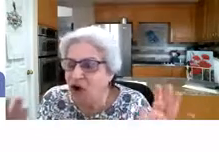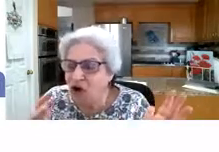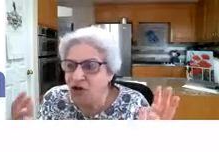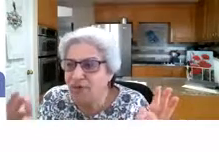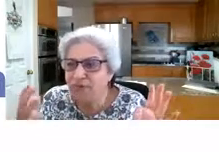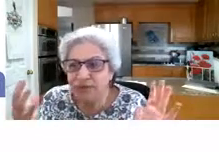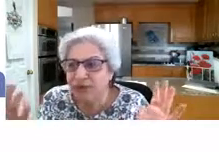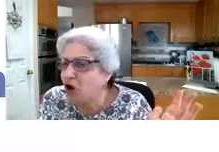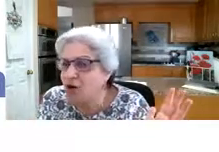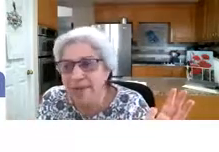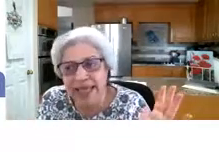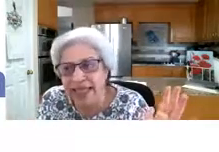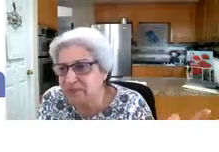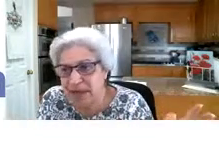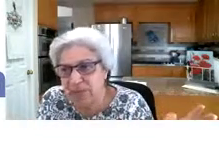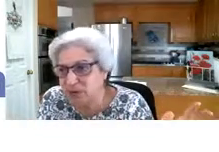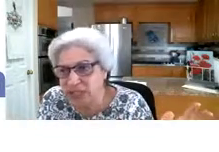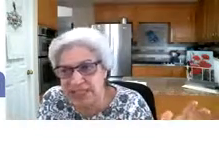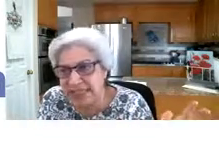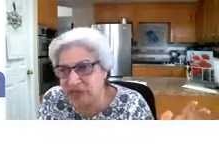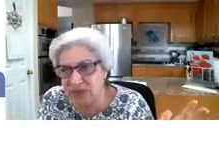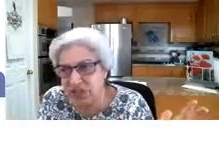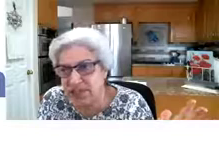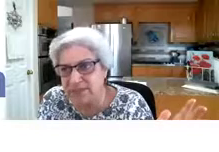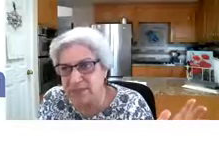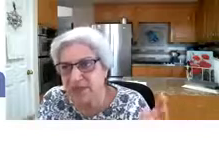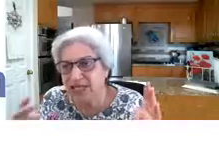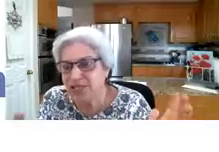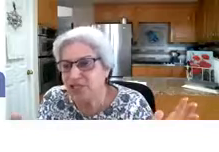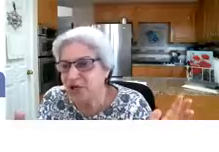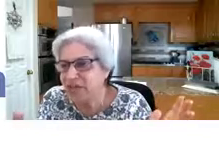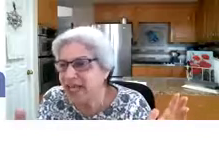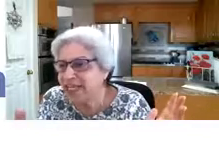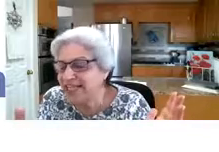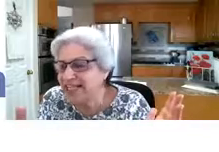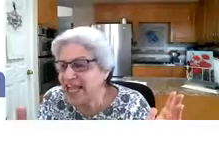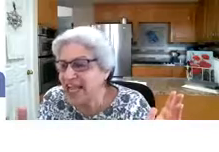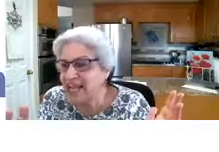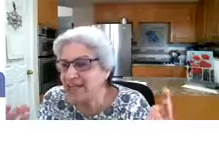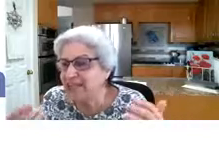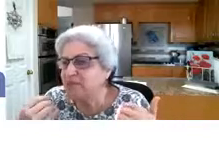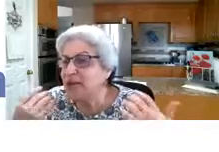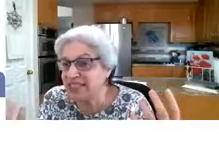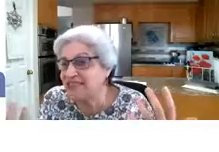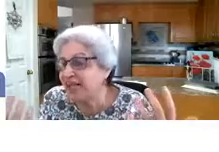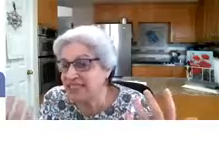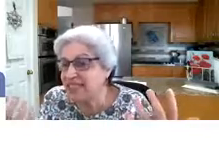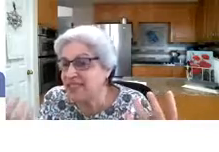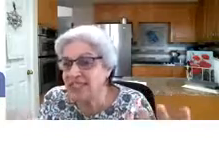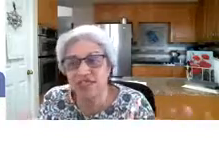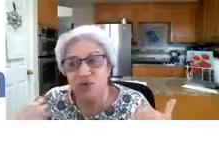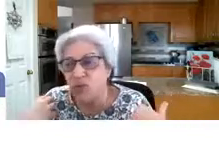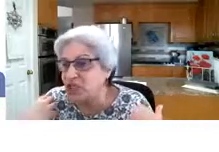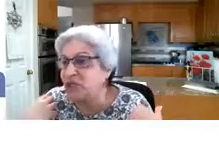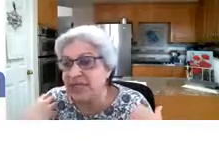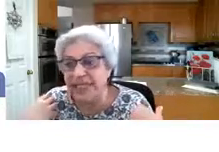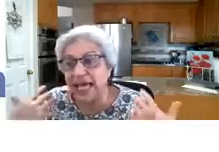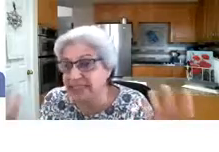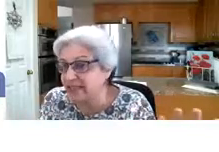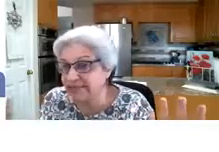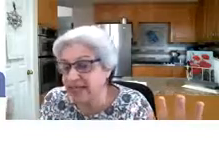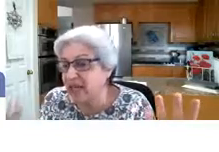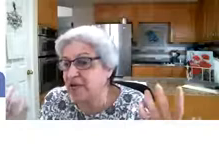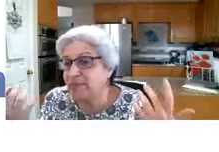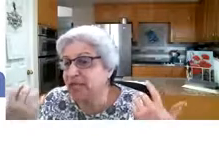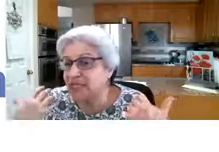but they're all making spike protein sandwiches. So at the end of the day, the best vaccine is the one you can